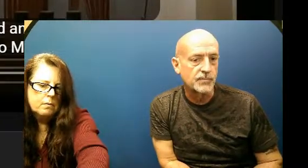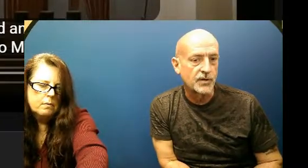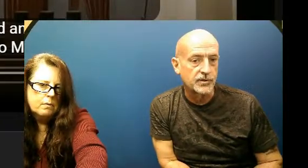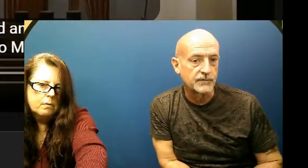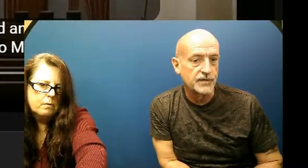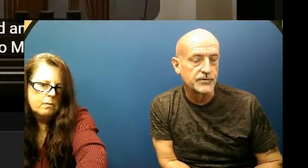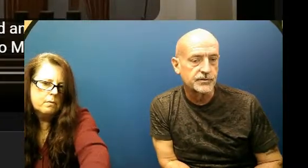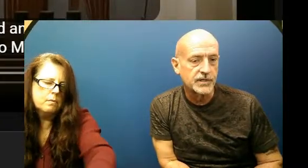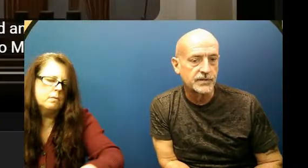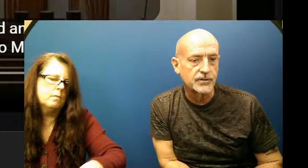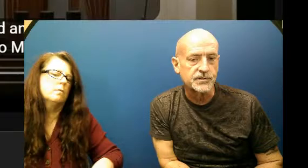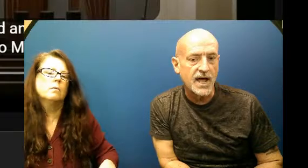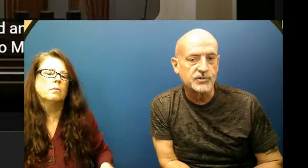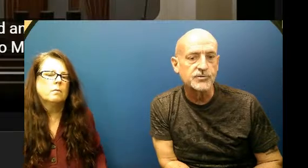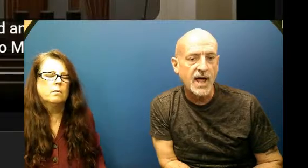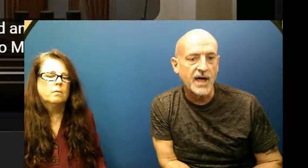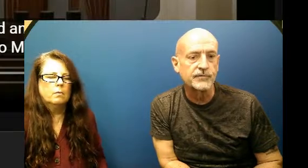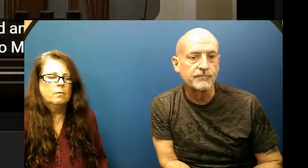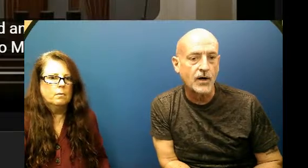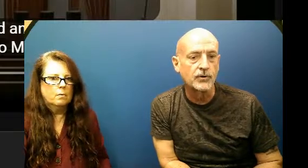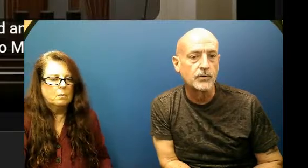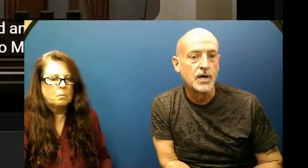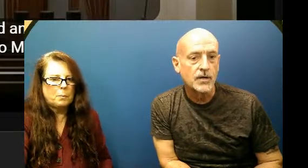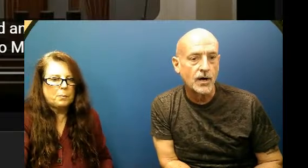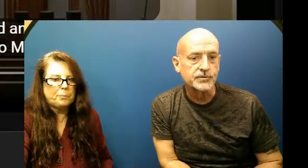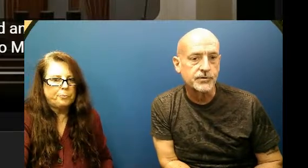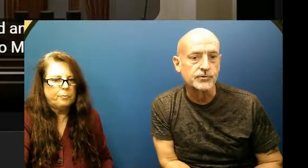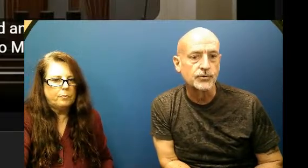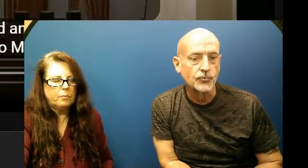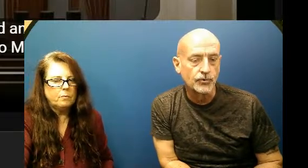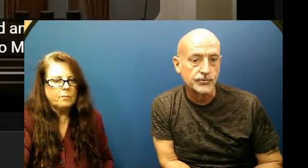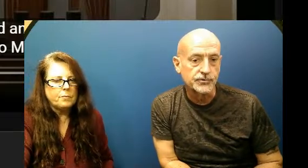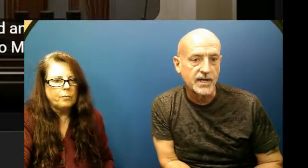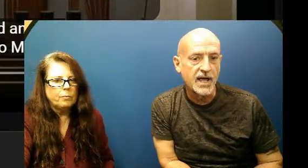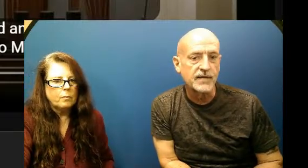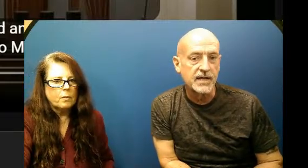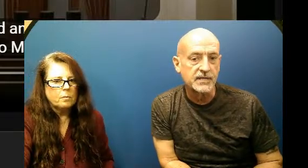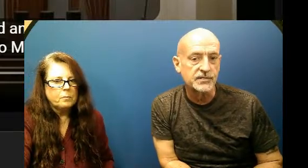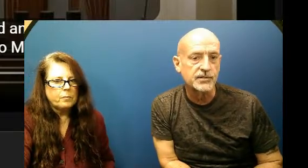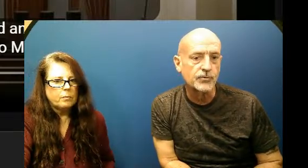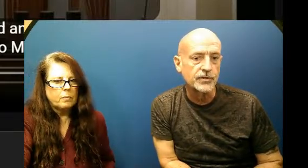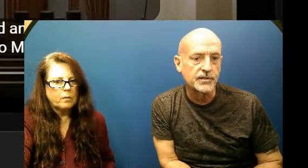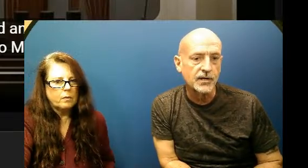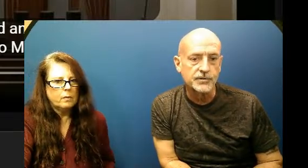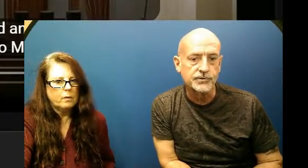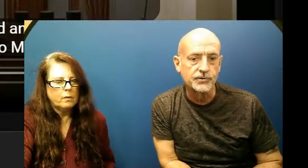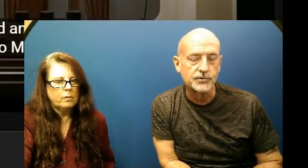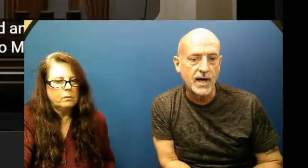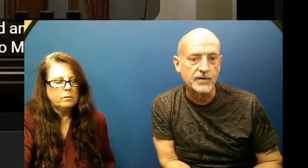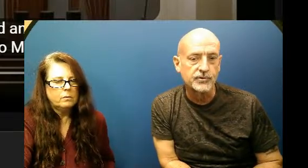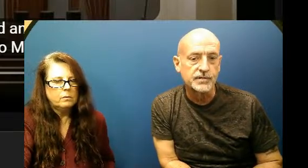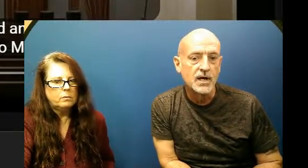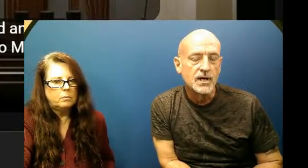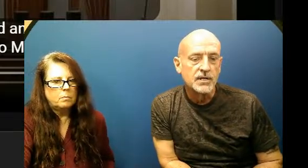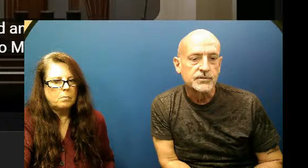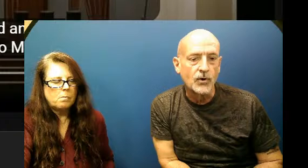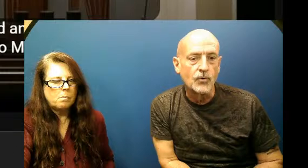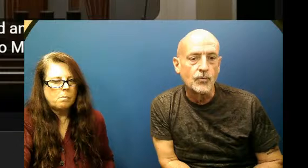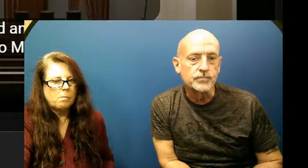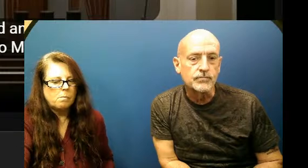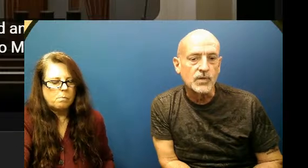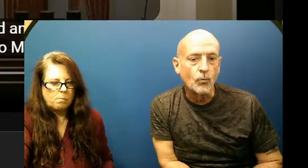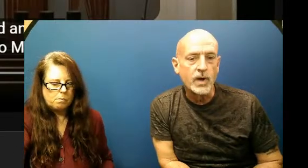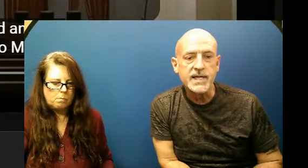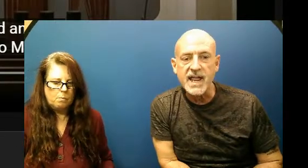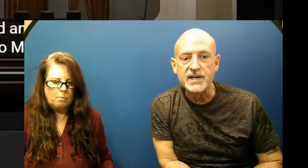individuals from other individuals, and those statutes have to follow constitutional rules. They have to exist within the constitutional boundaries.